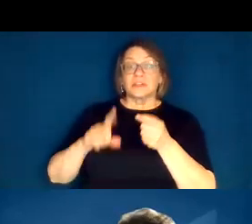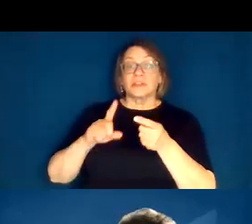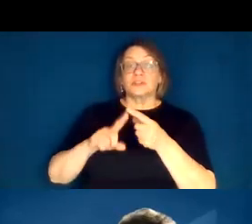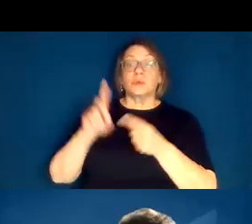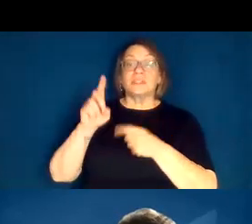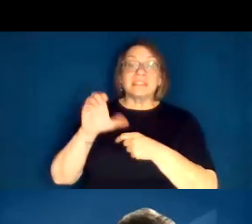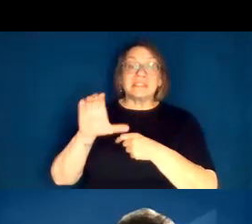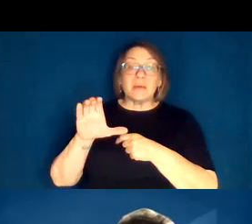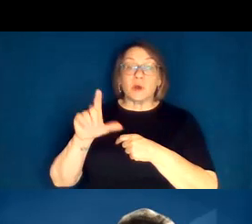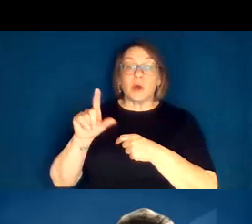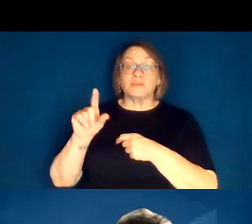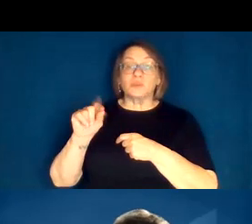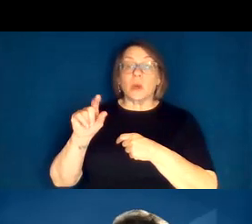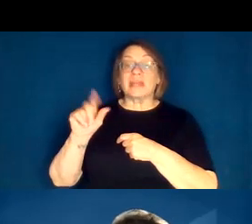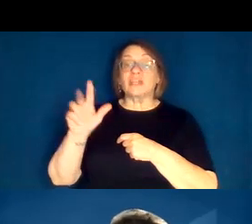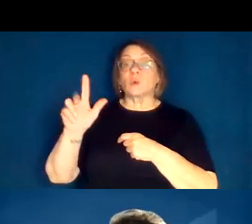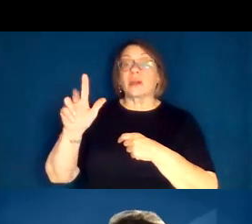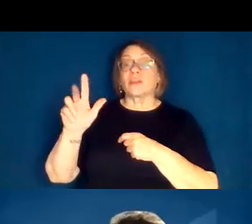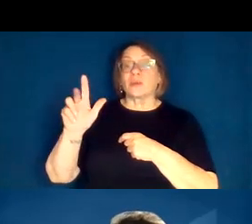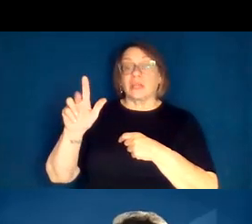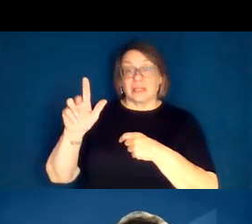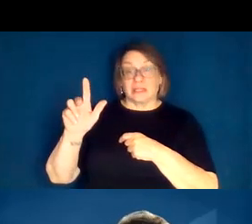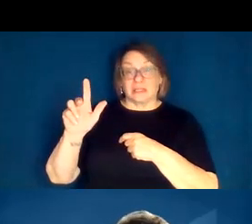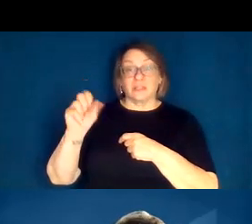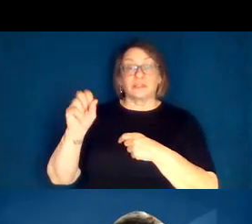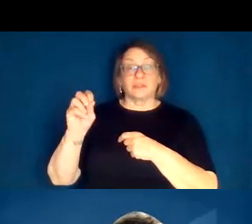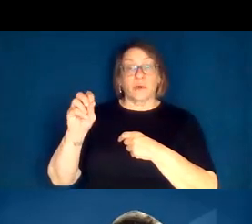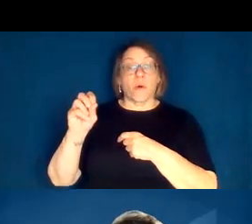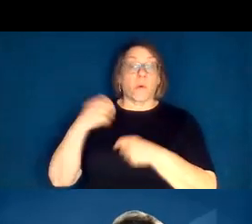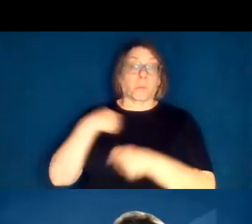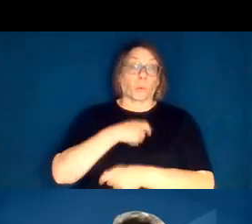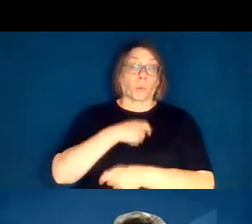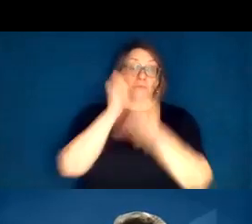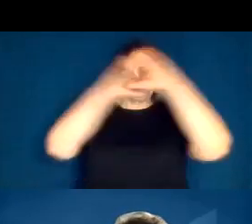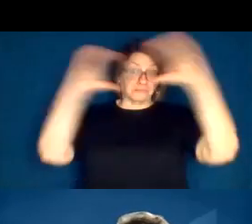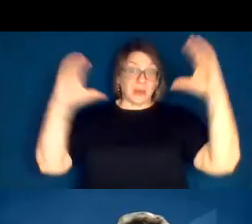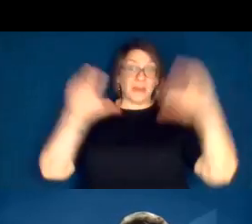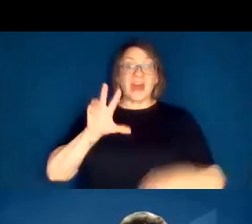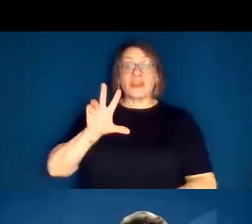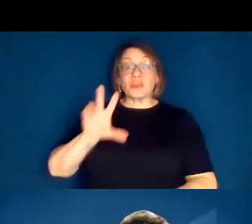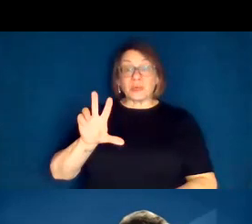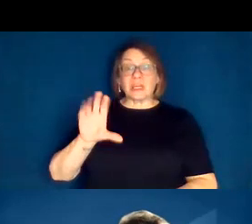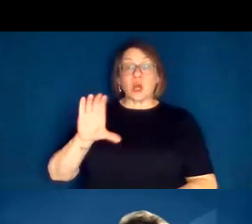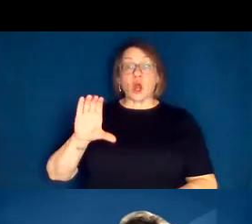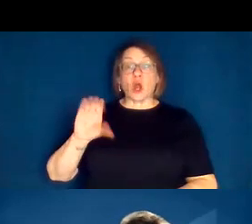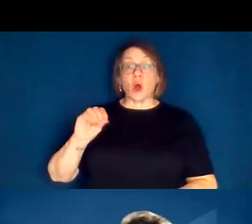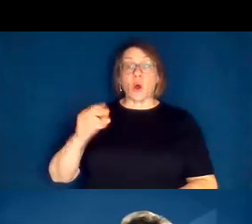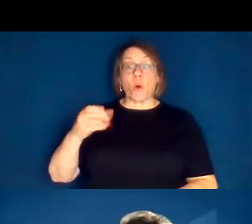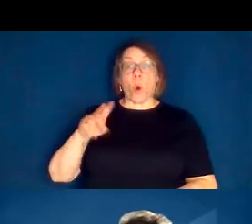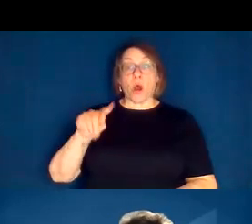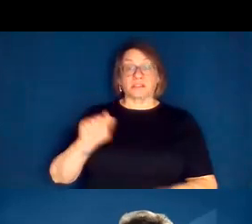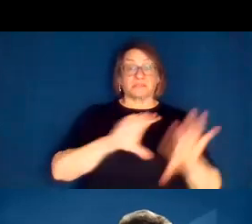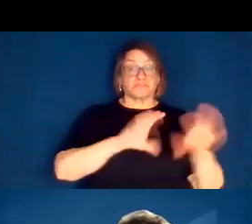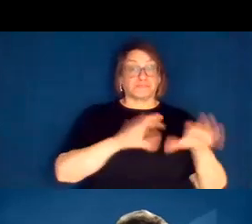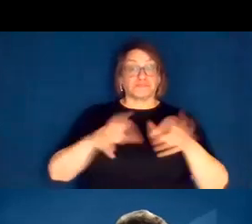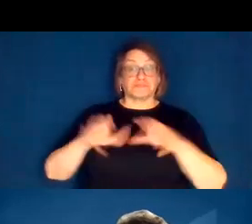December of 2023. And so it is envisioned that 3 cohorts will be